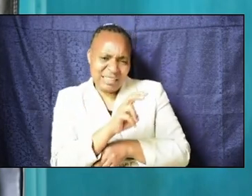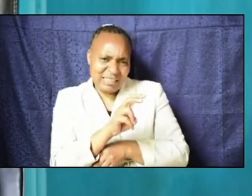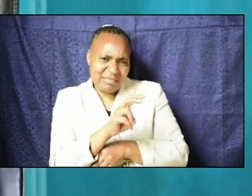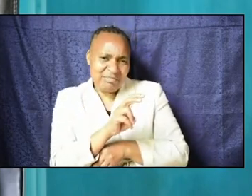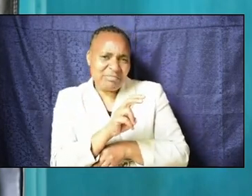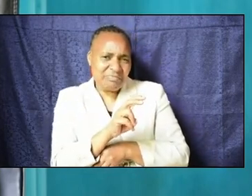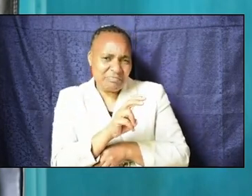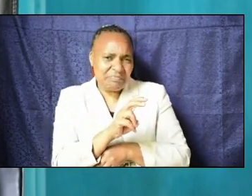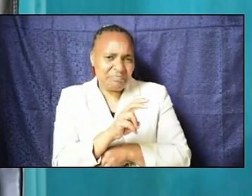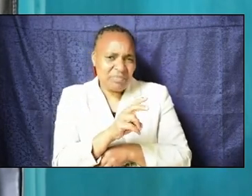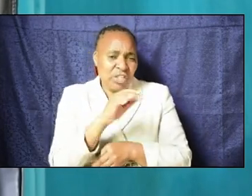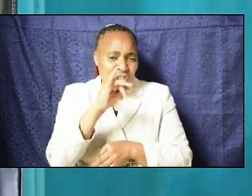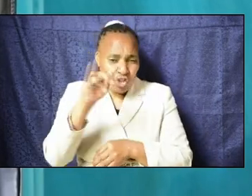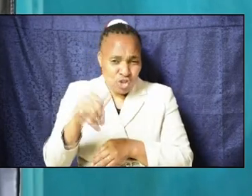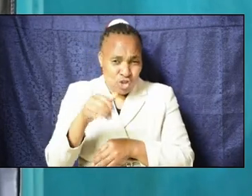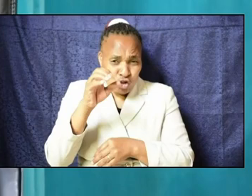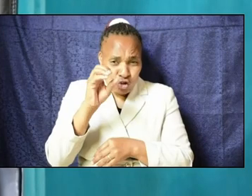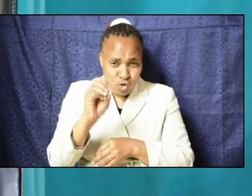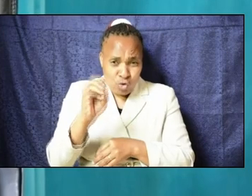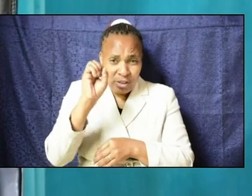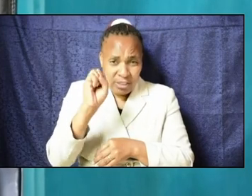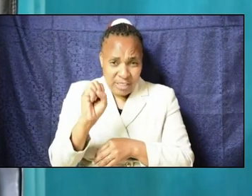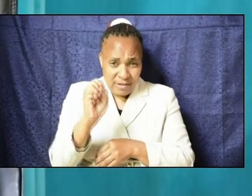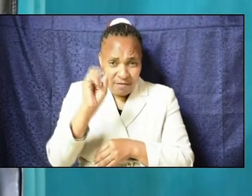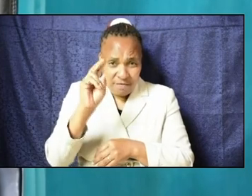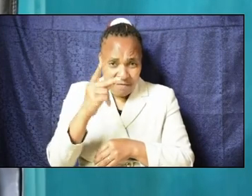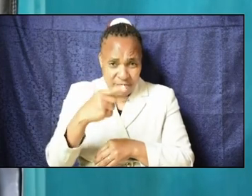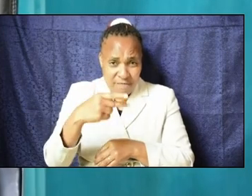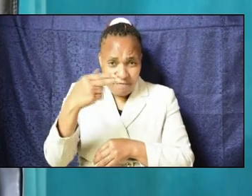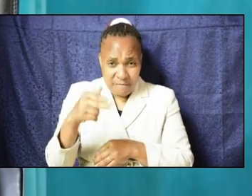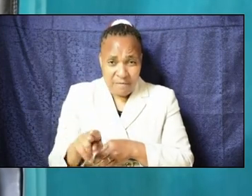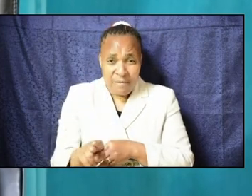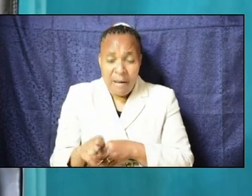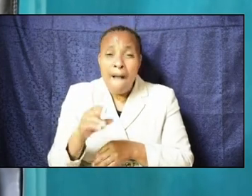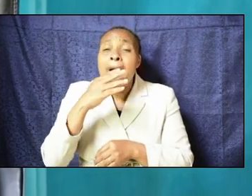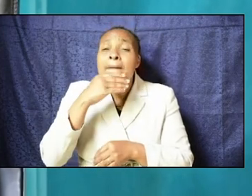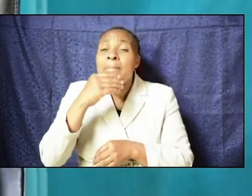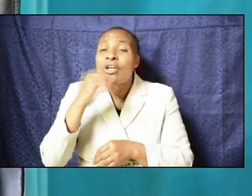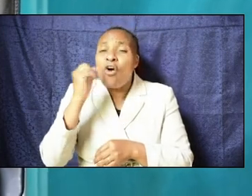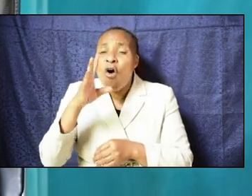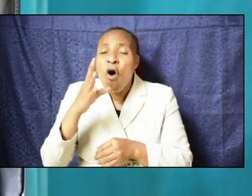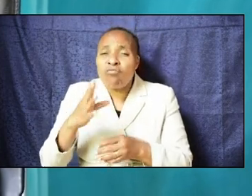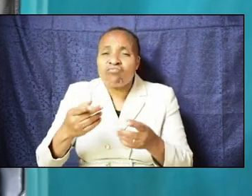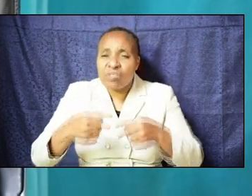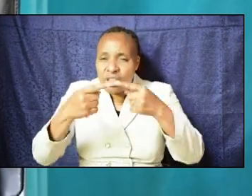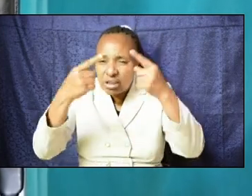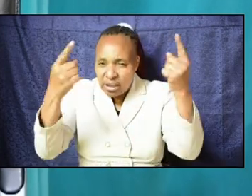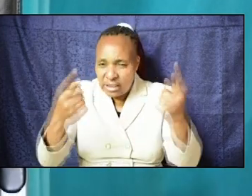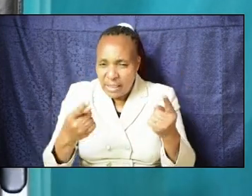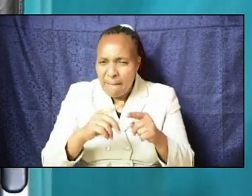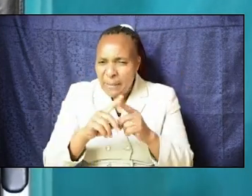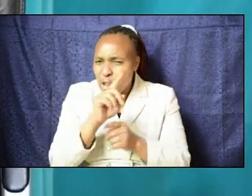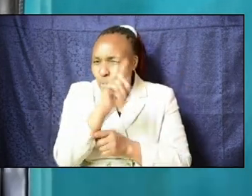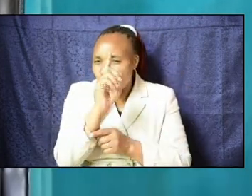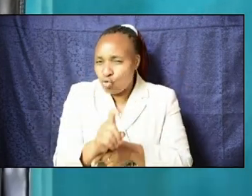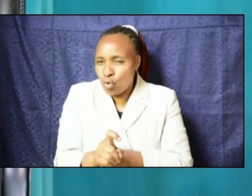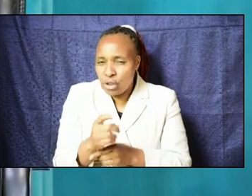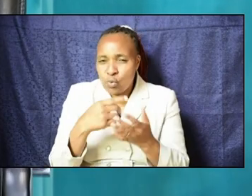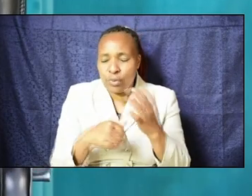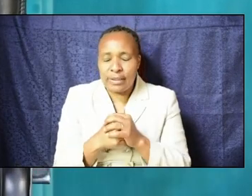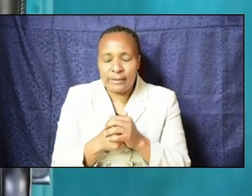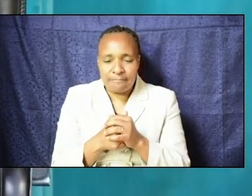that Joseph was a man of discernment. So the question I'd like to pose to each one of us